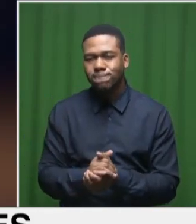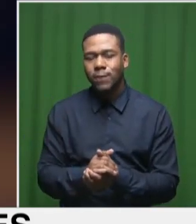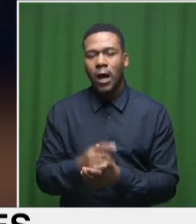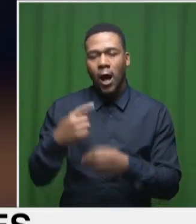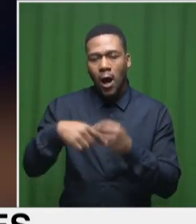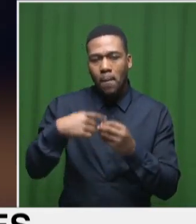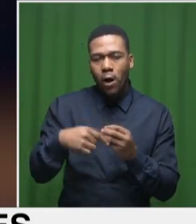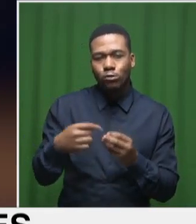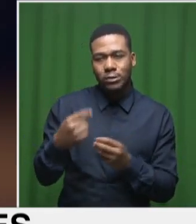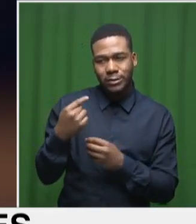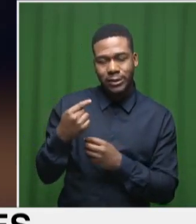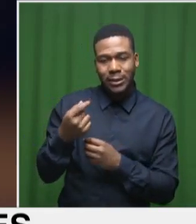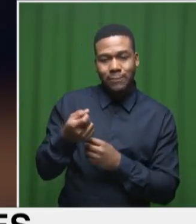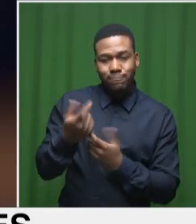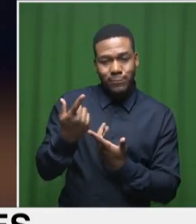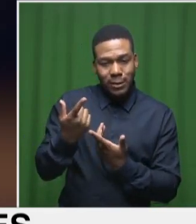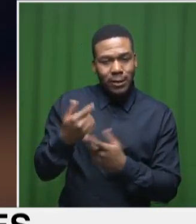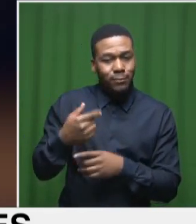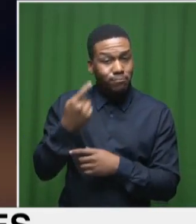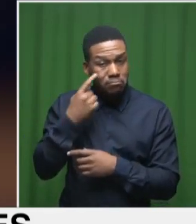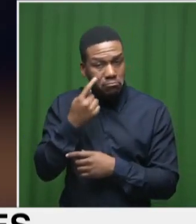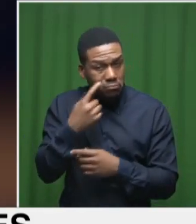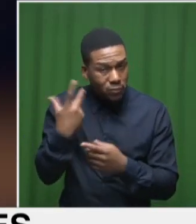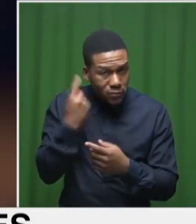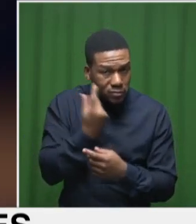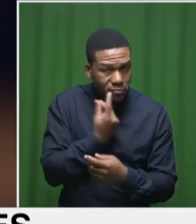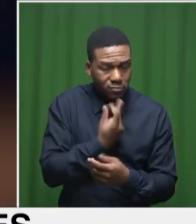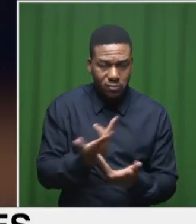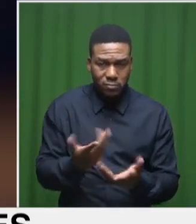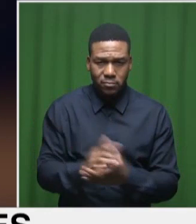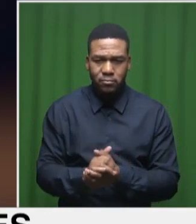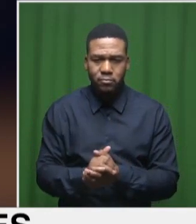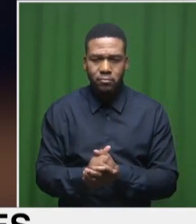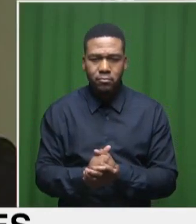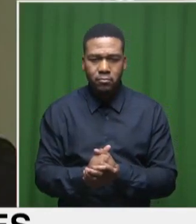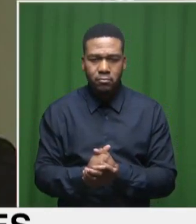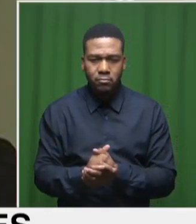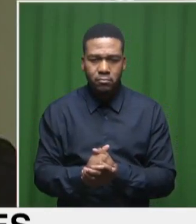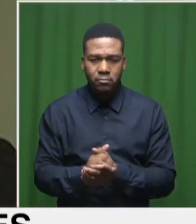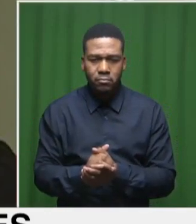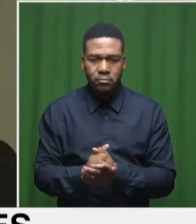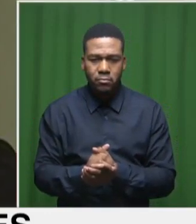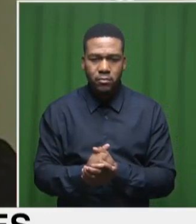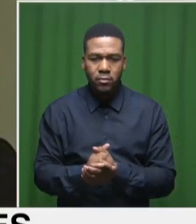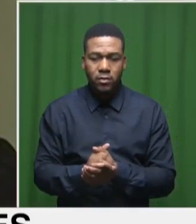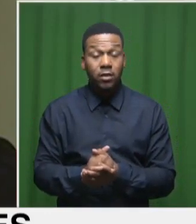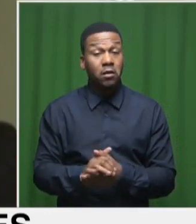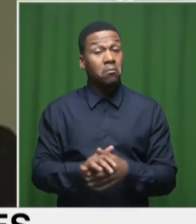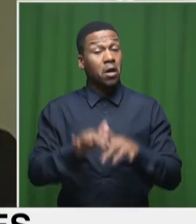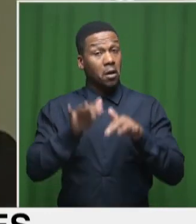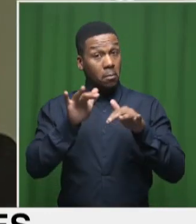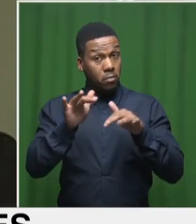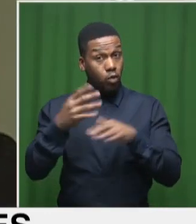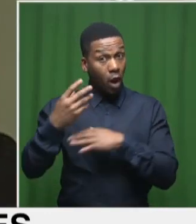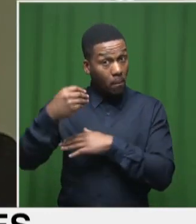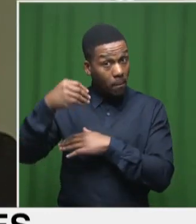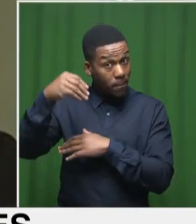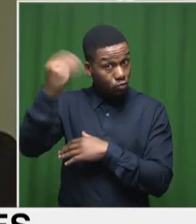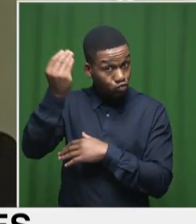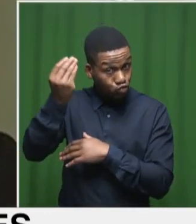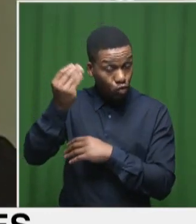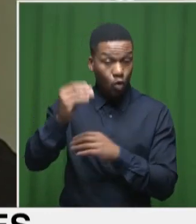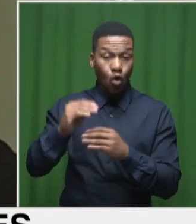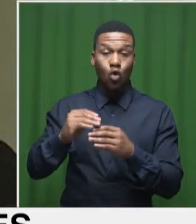a gradual approach and avoid supposed quick fixes. I think that as people mature, as a society